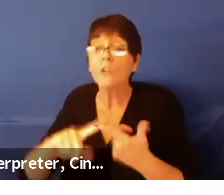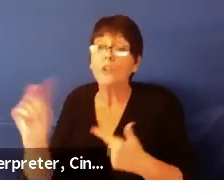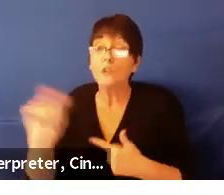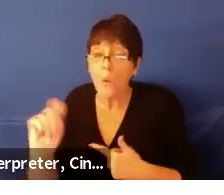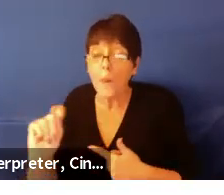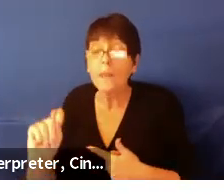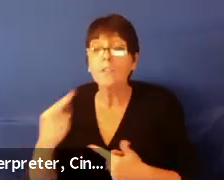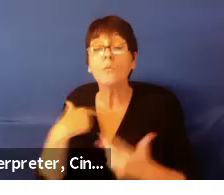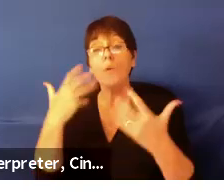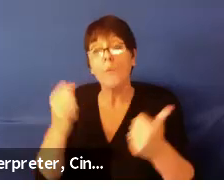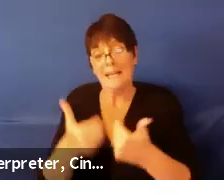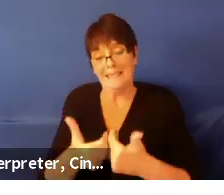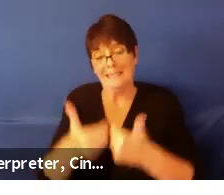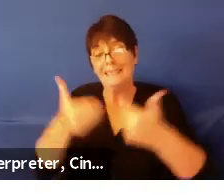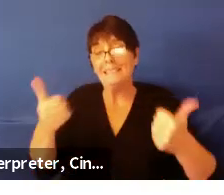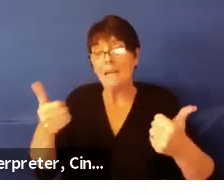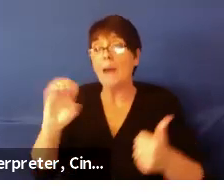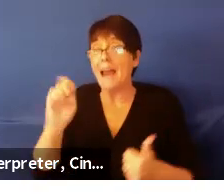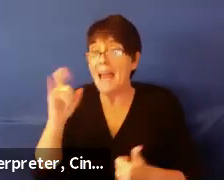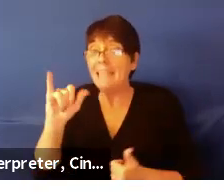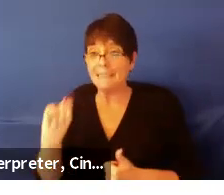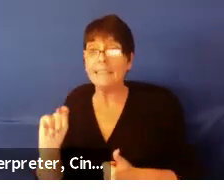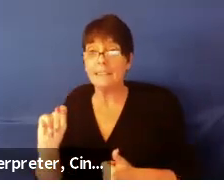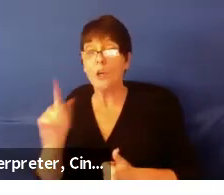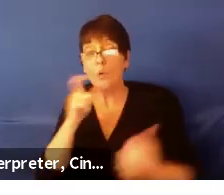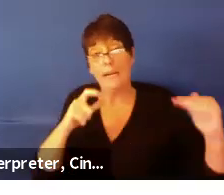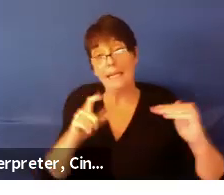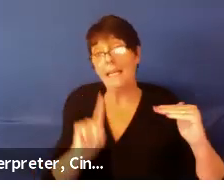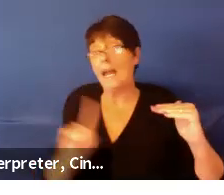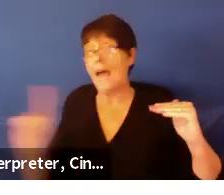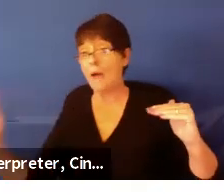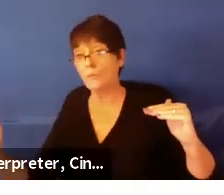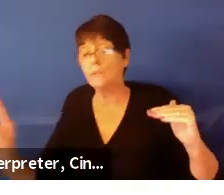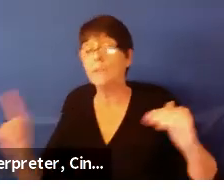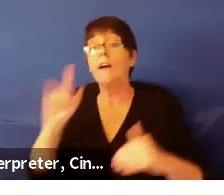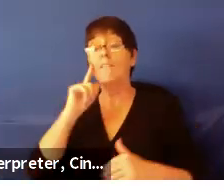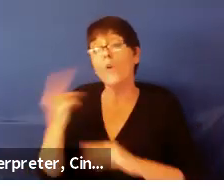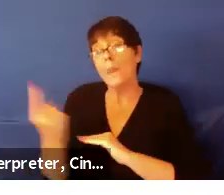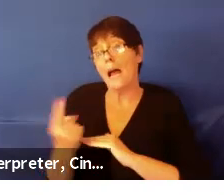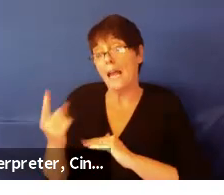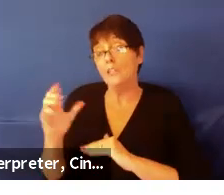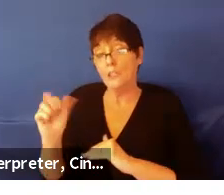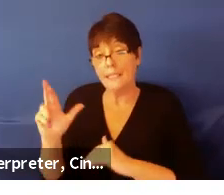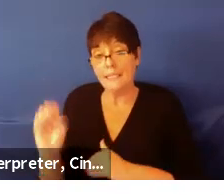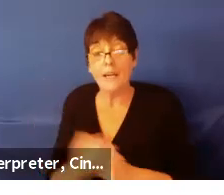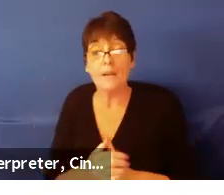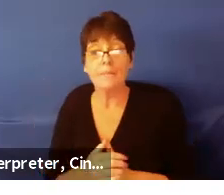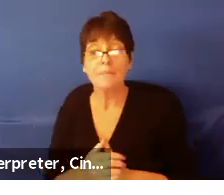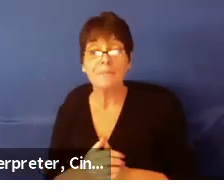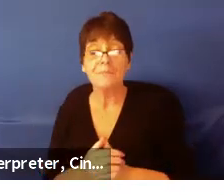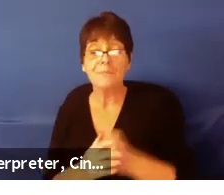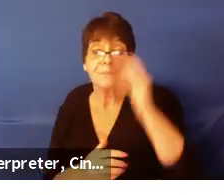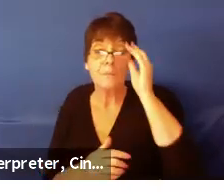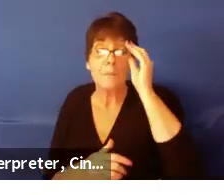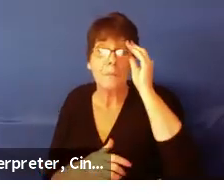We want a separate exit for anyone in the isolation care area. Refuge is just